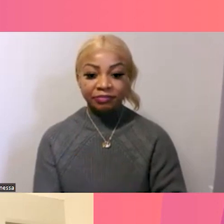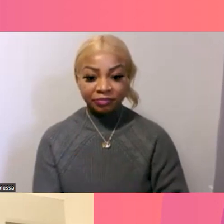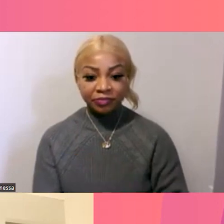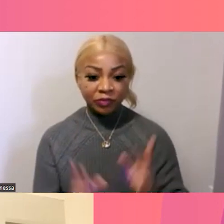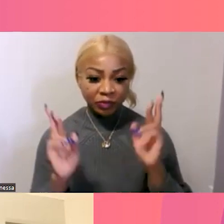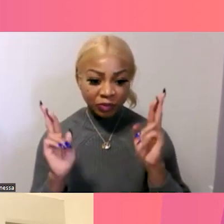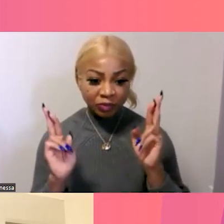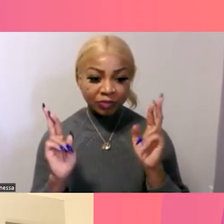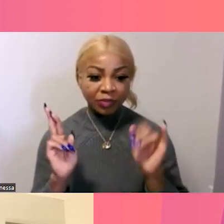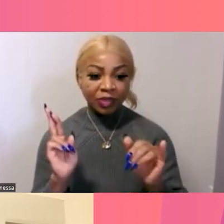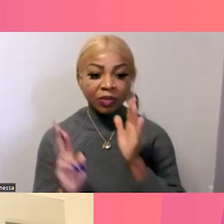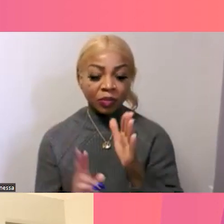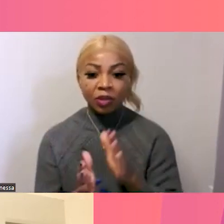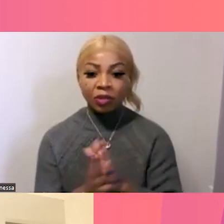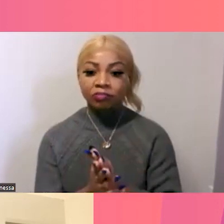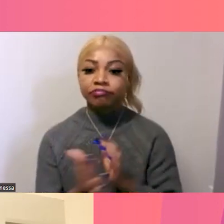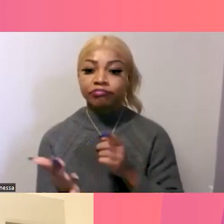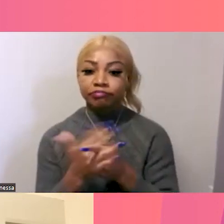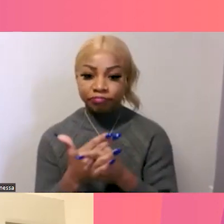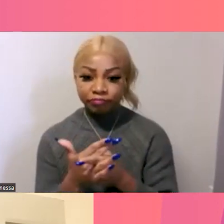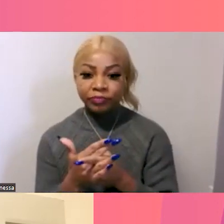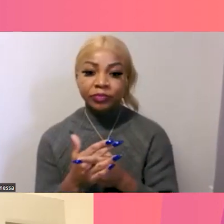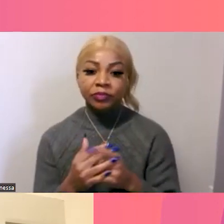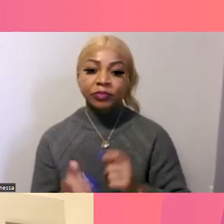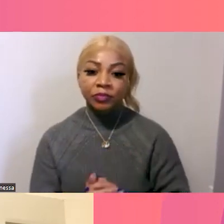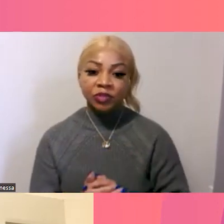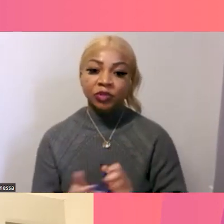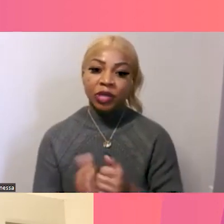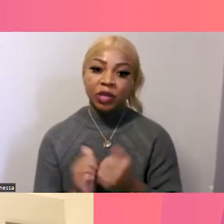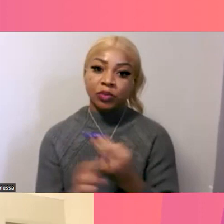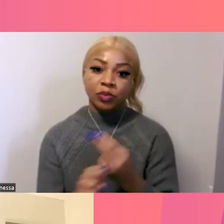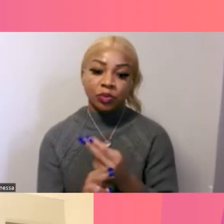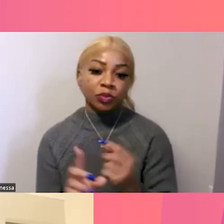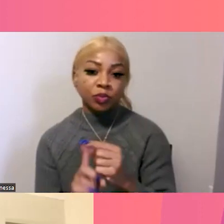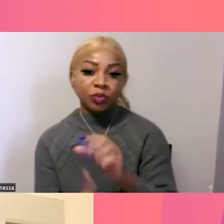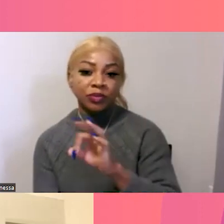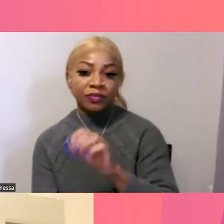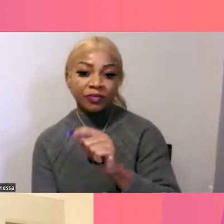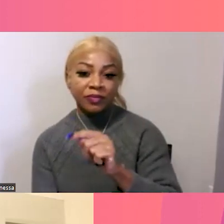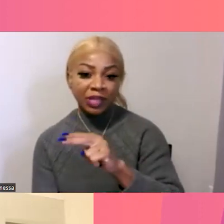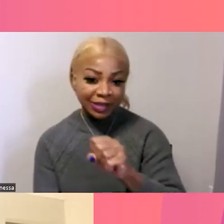hopefully that kind of pinpoints an entry point to the use of fatness or fat bodies